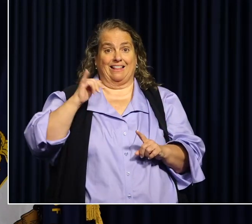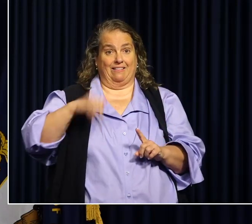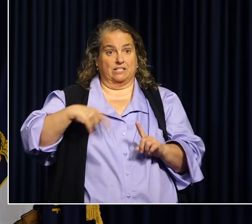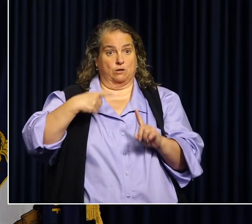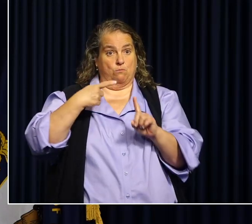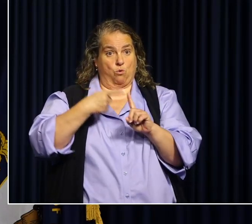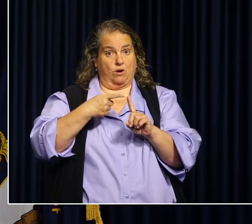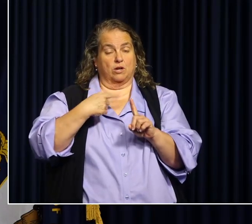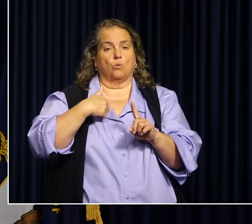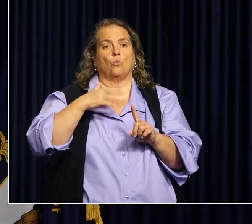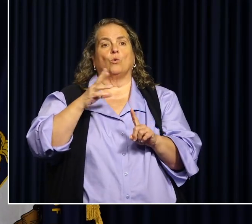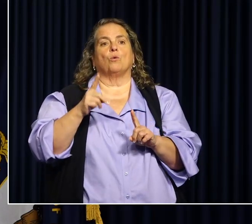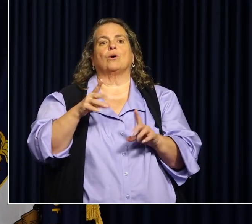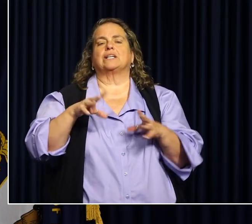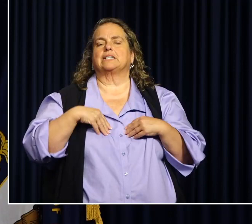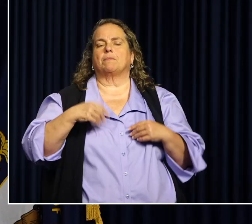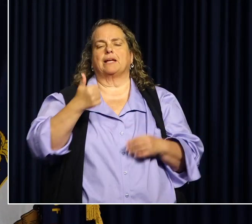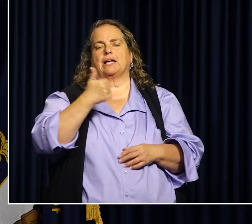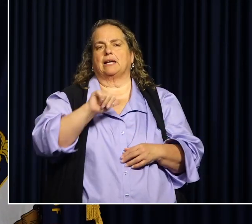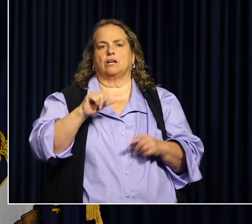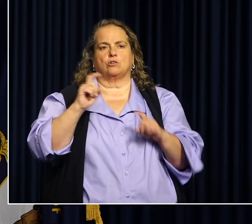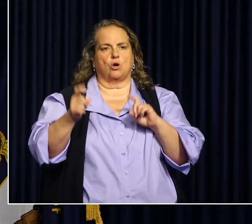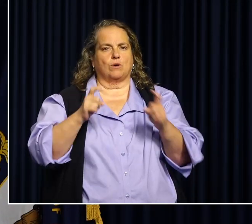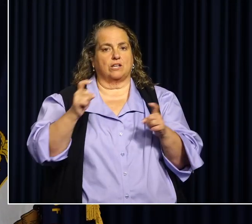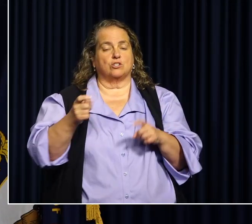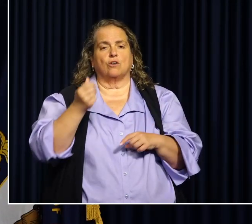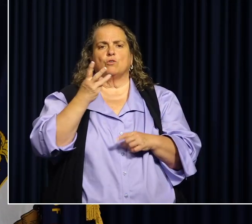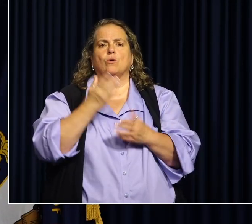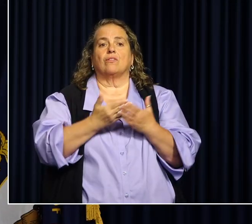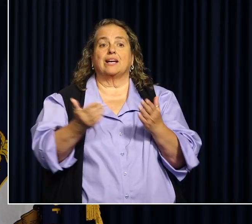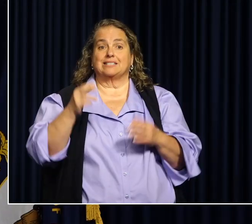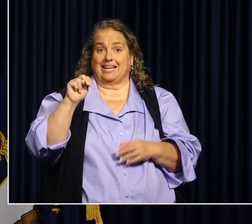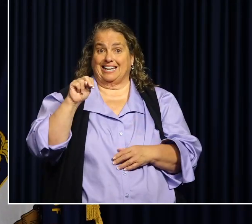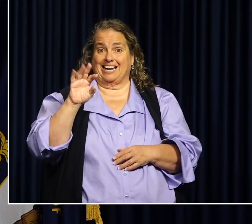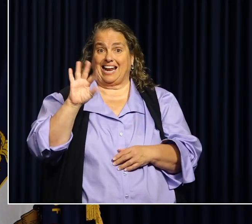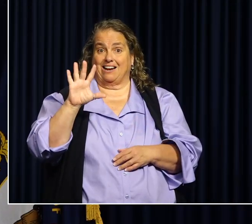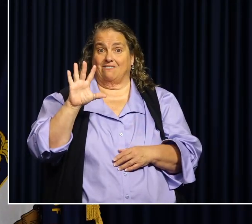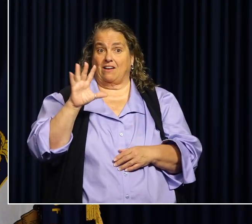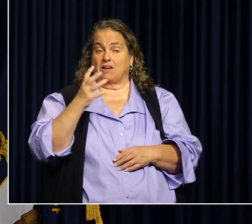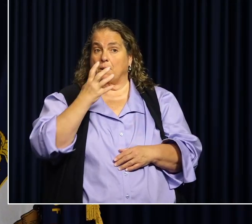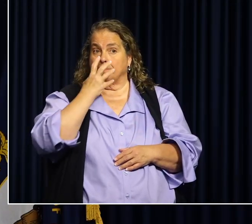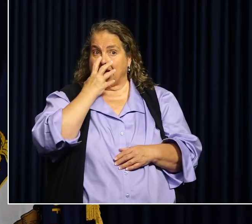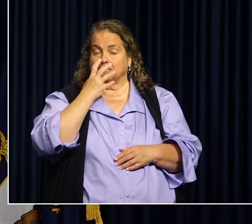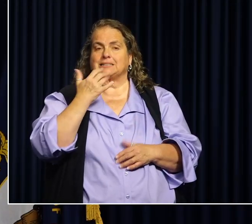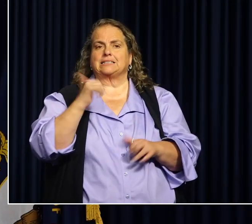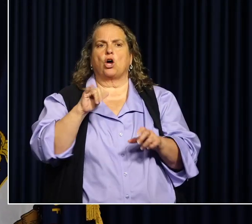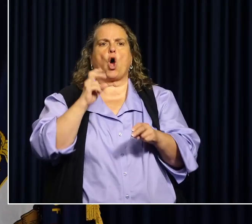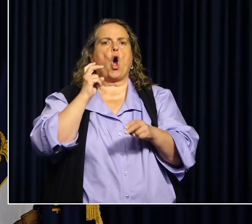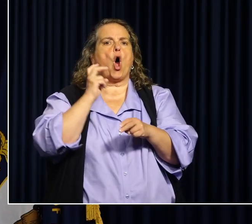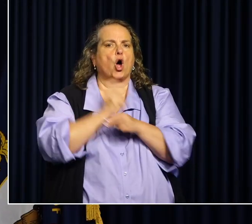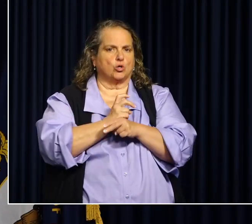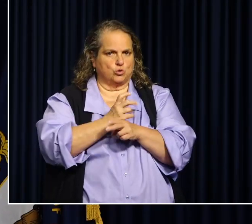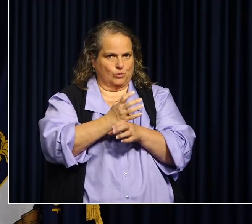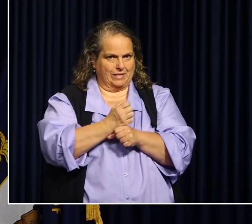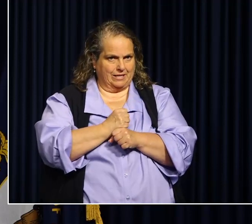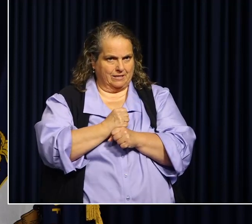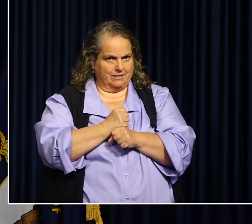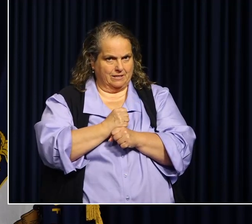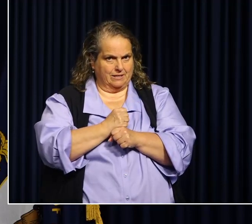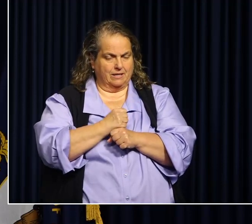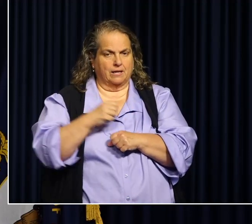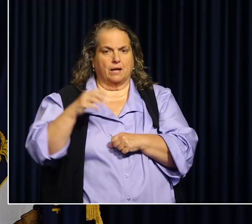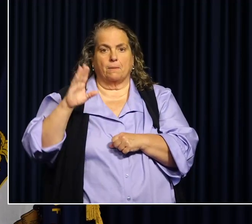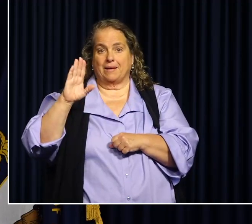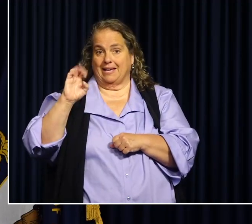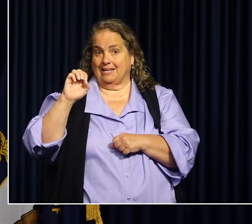we would absolutely take donations of a couple things. The N95 masks are still incredibly hard to get, and while the Battelle system,